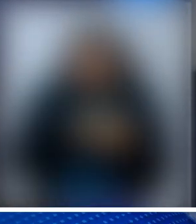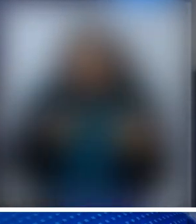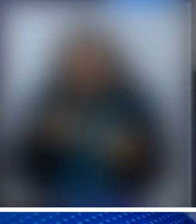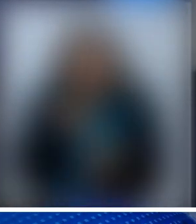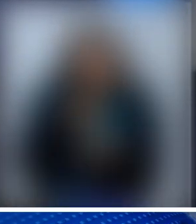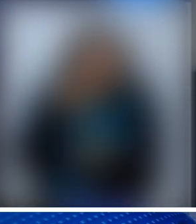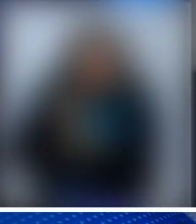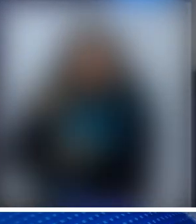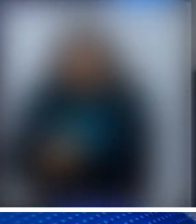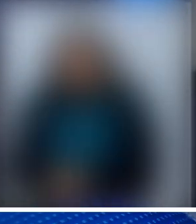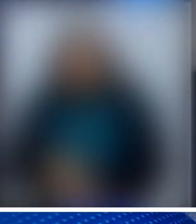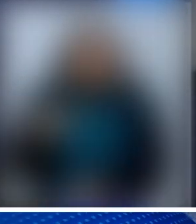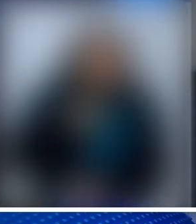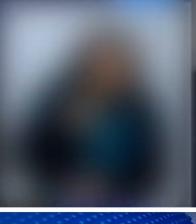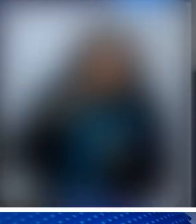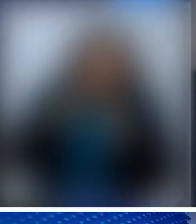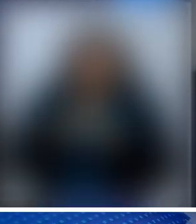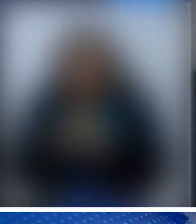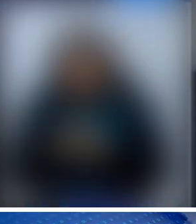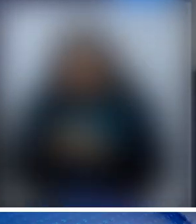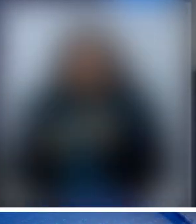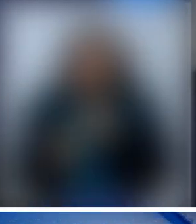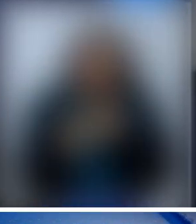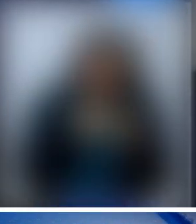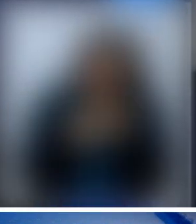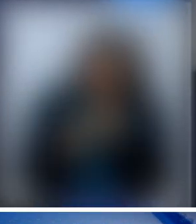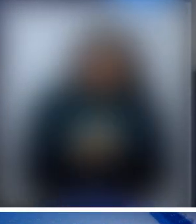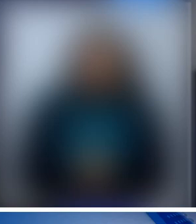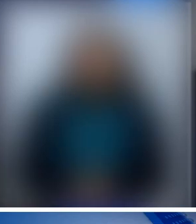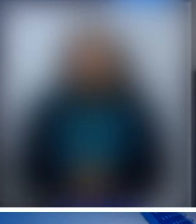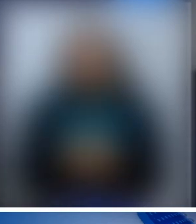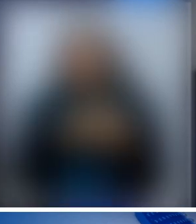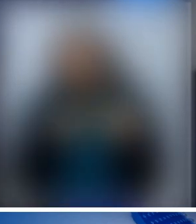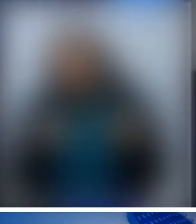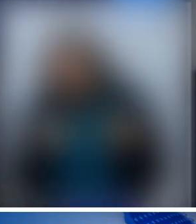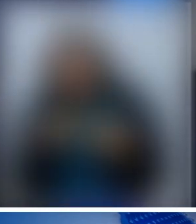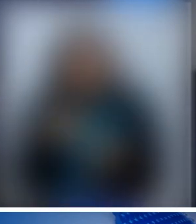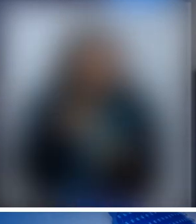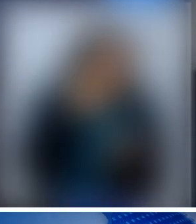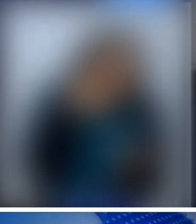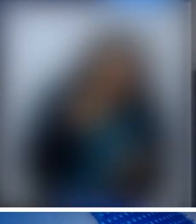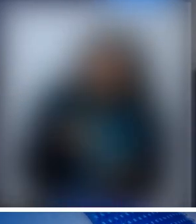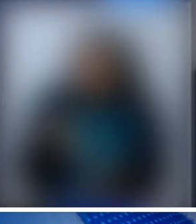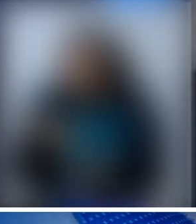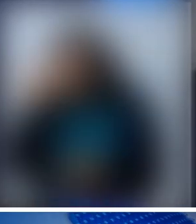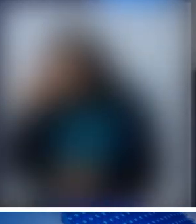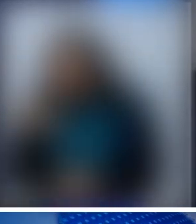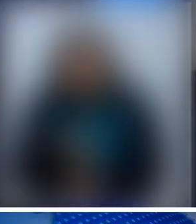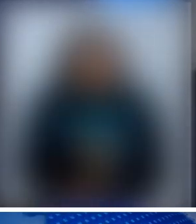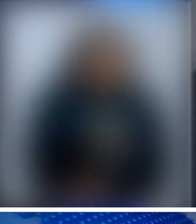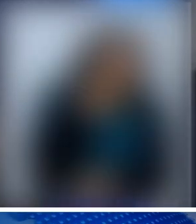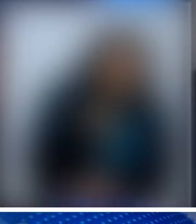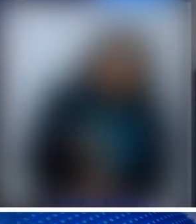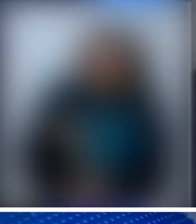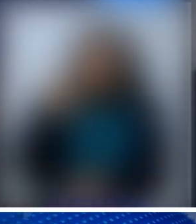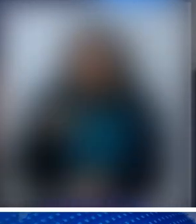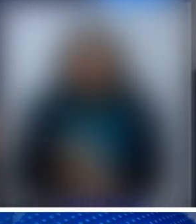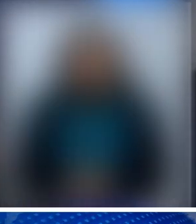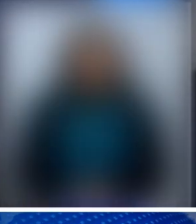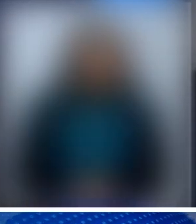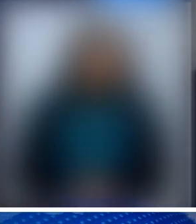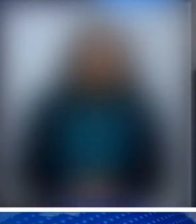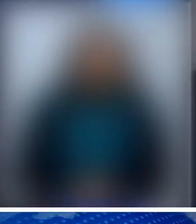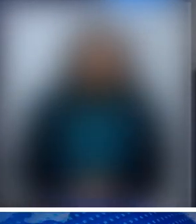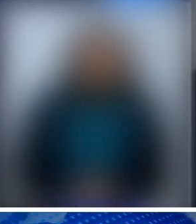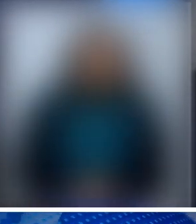Namibia Statistic Agency. So it's a random sampling method that we are going to use, and we should also highlight here to the